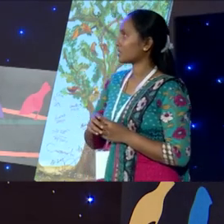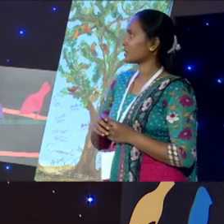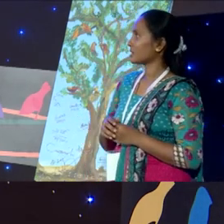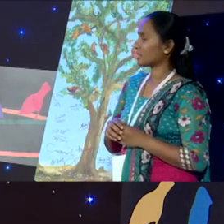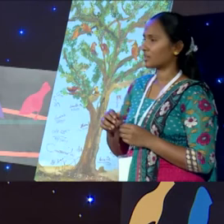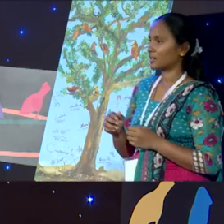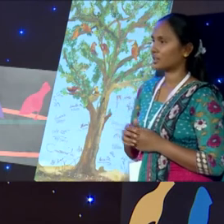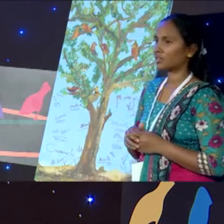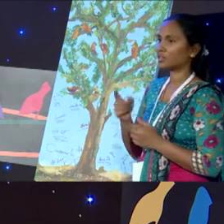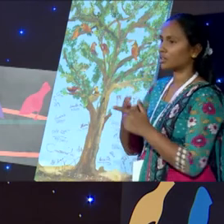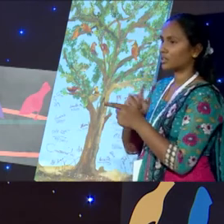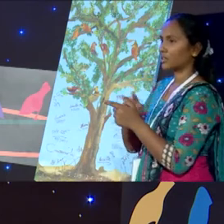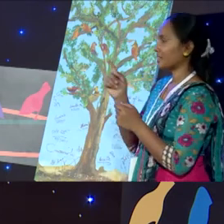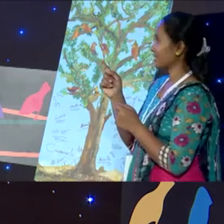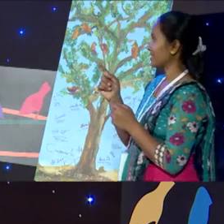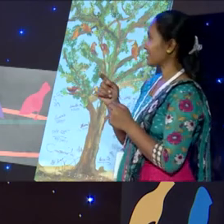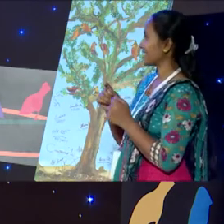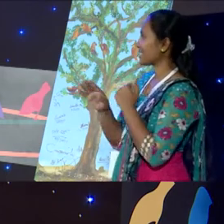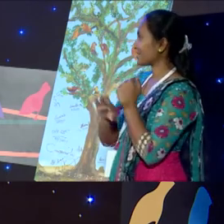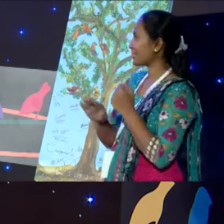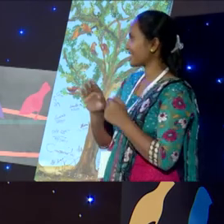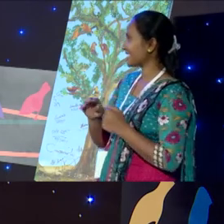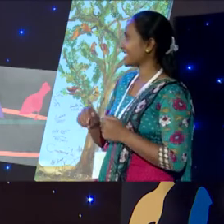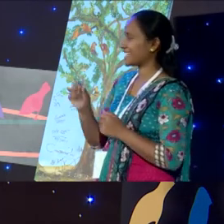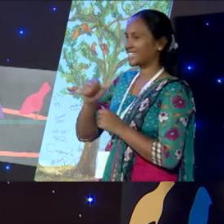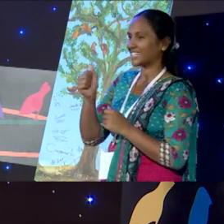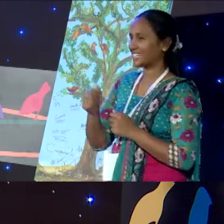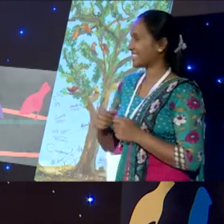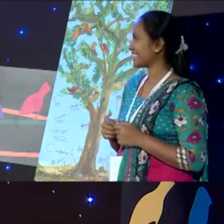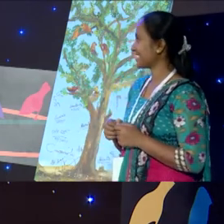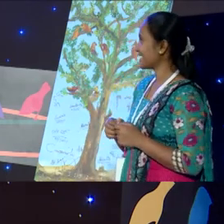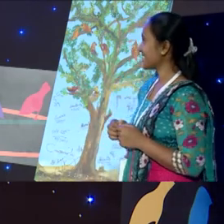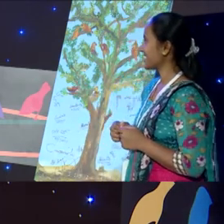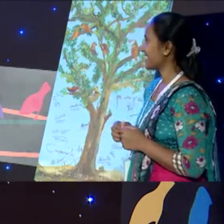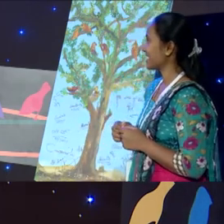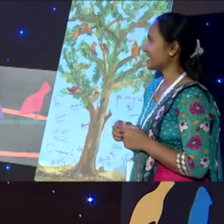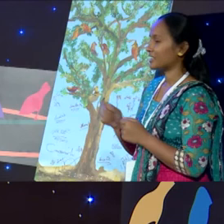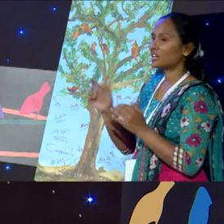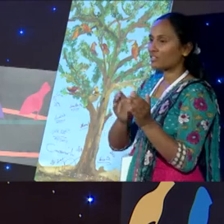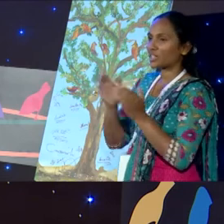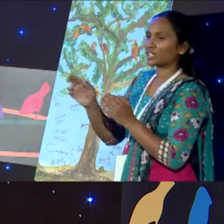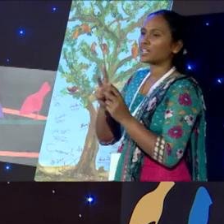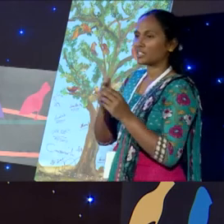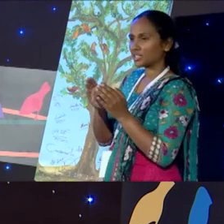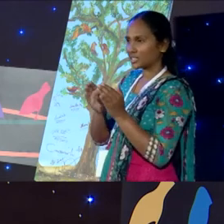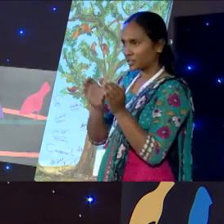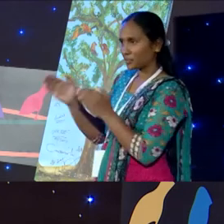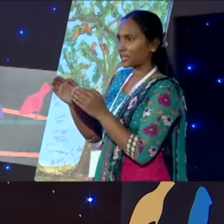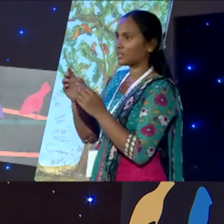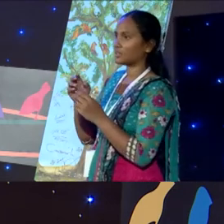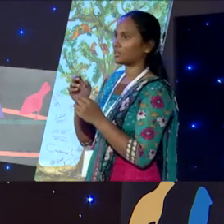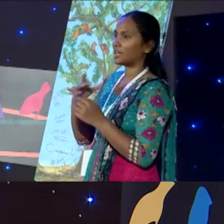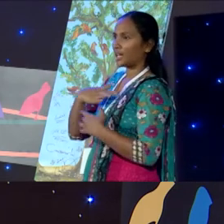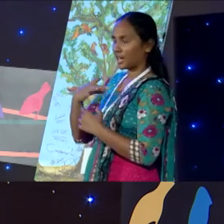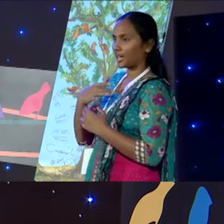Of course, I'm coming from a background of learning, so nobody throws tomatoes here, okay? But I'm saying they wanted a separate preference, and our preferences are